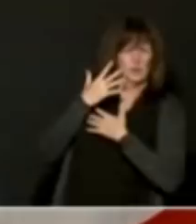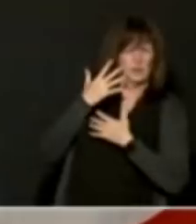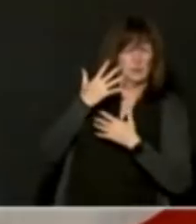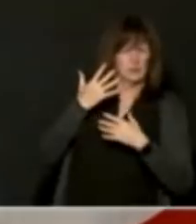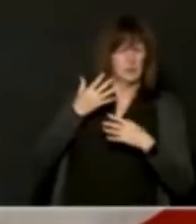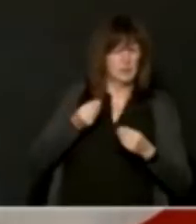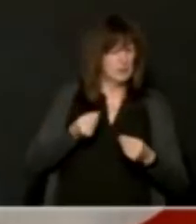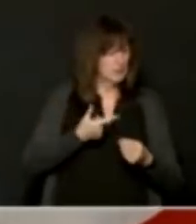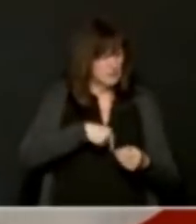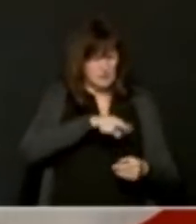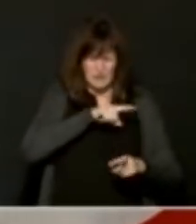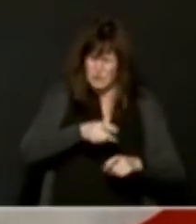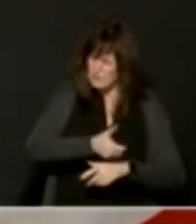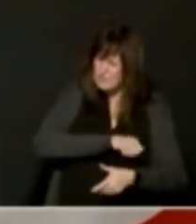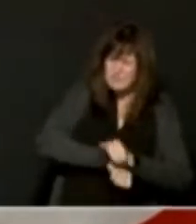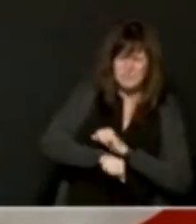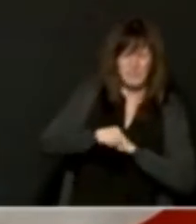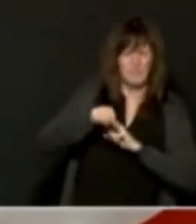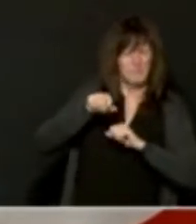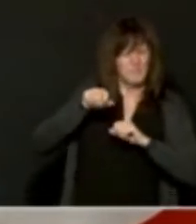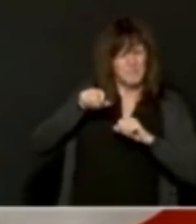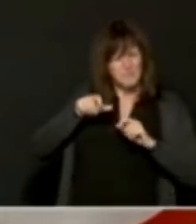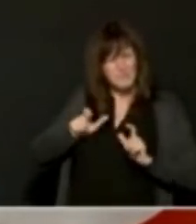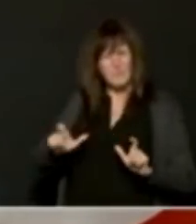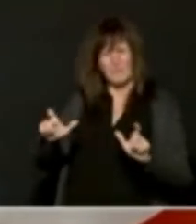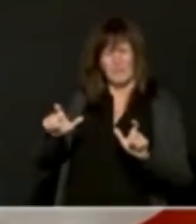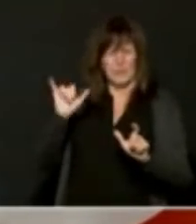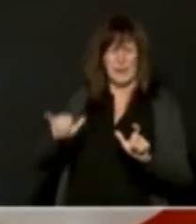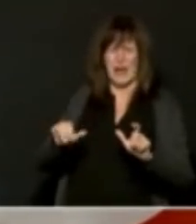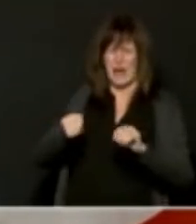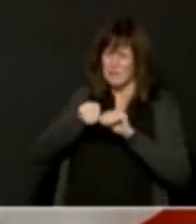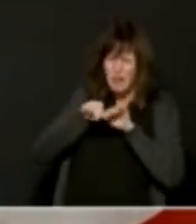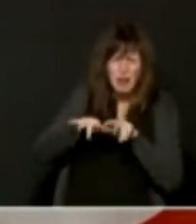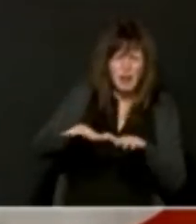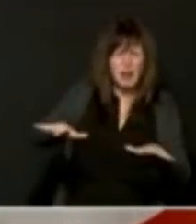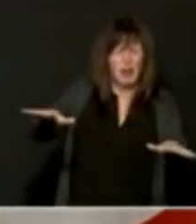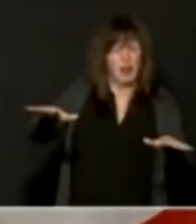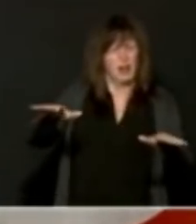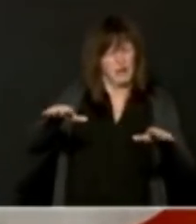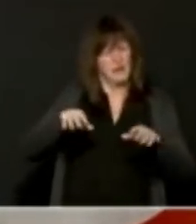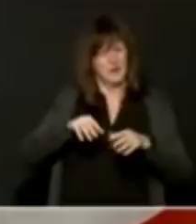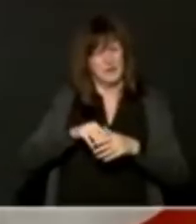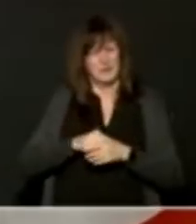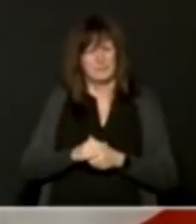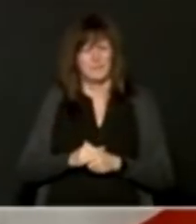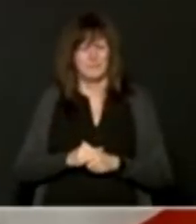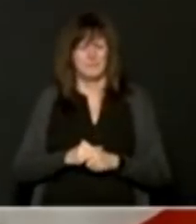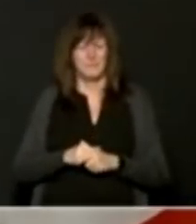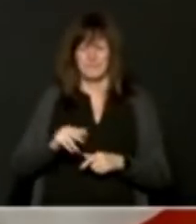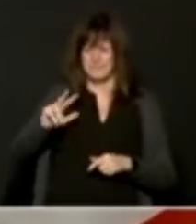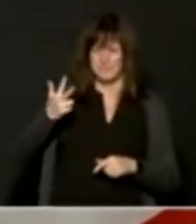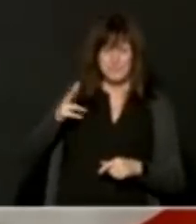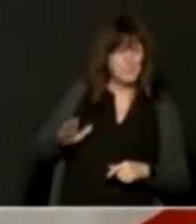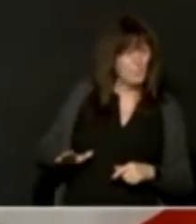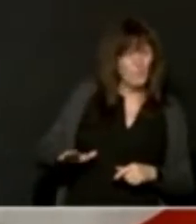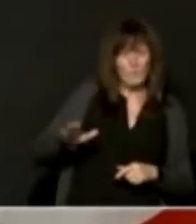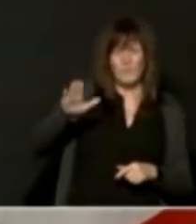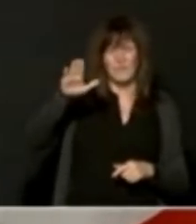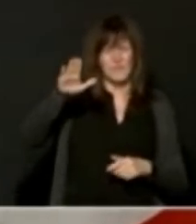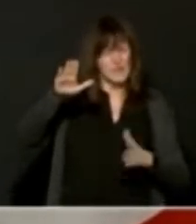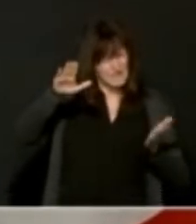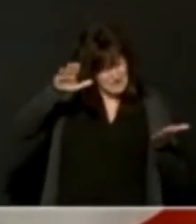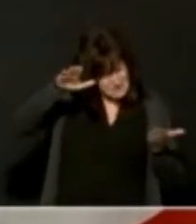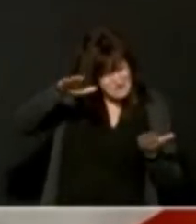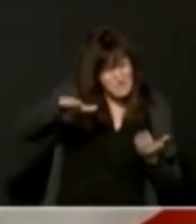COVID-19. If Ontario is to end our third pandemic wave and avoid a fourth